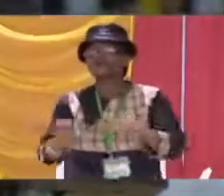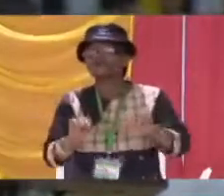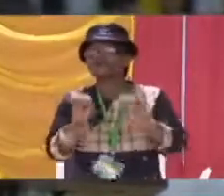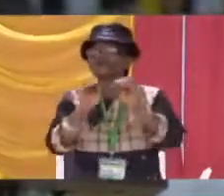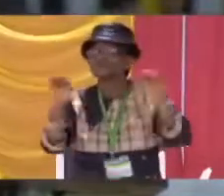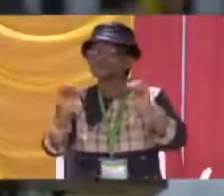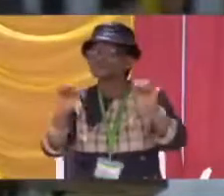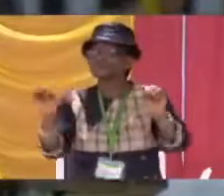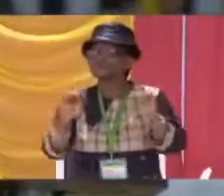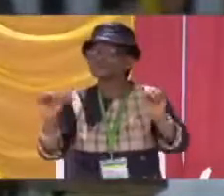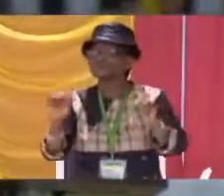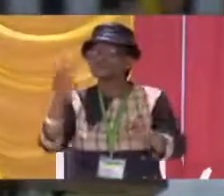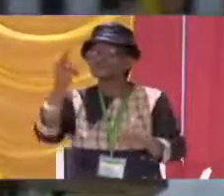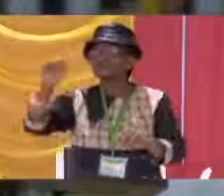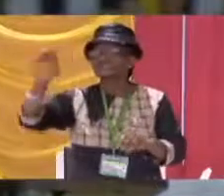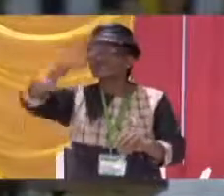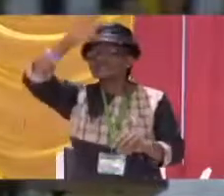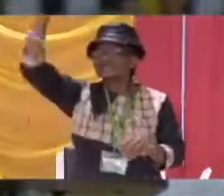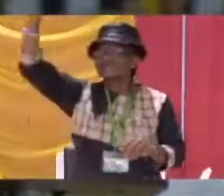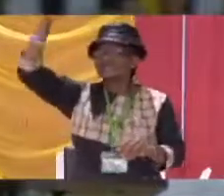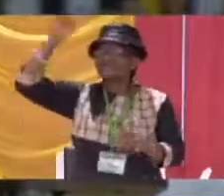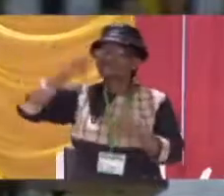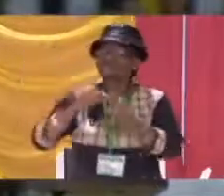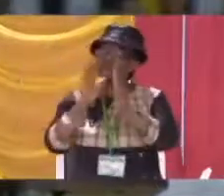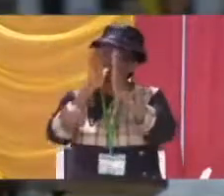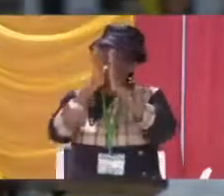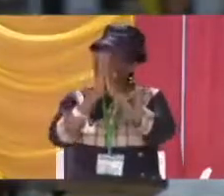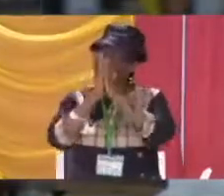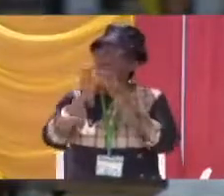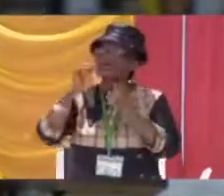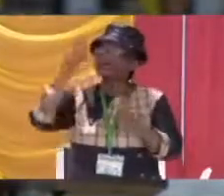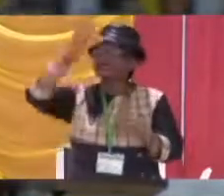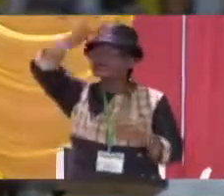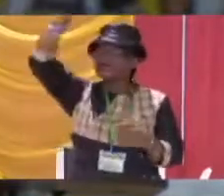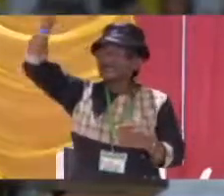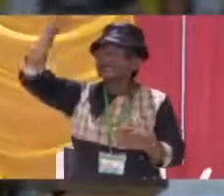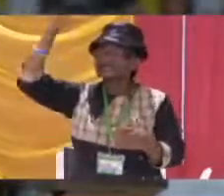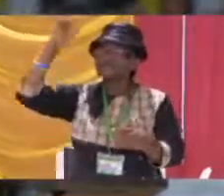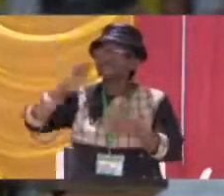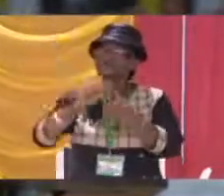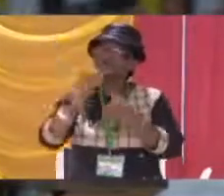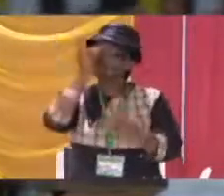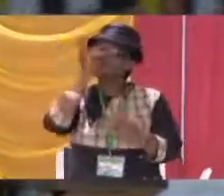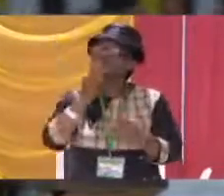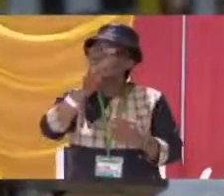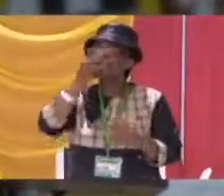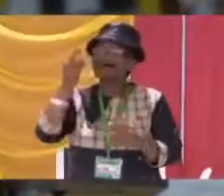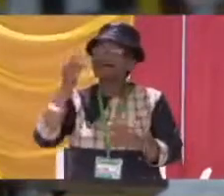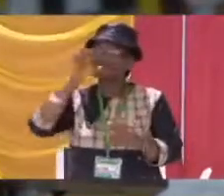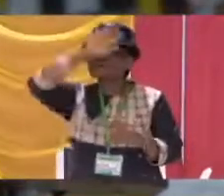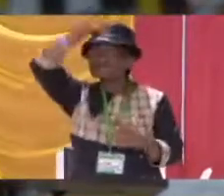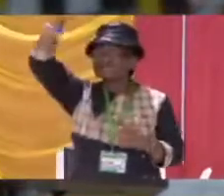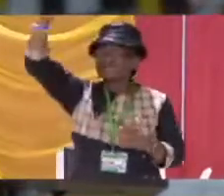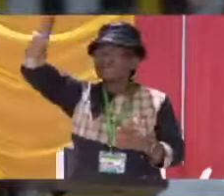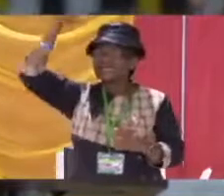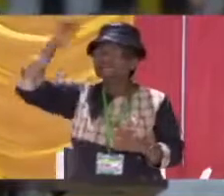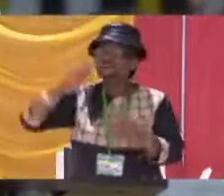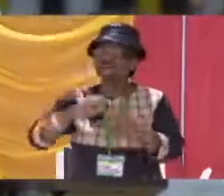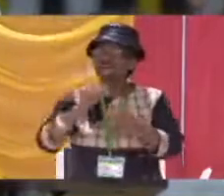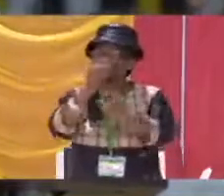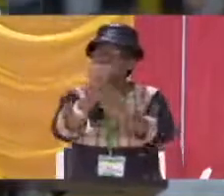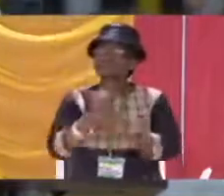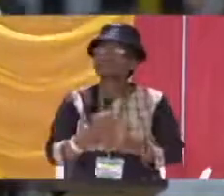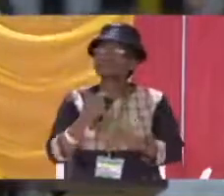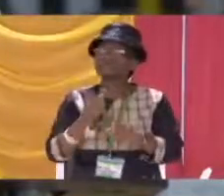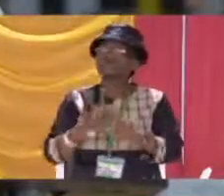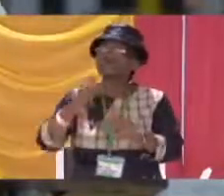The grace to pray, the grace to fast, the grace to receive from you, the grace